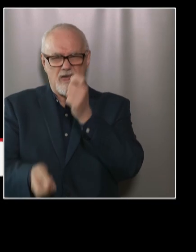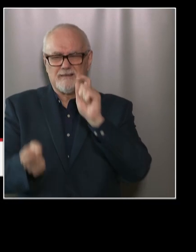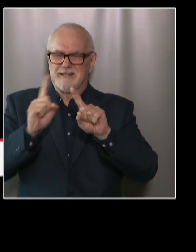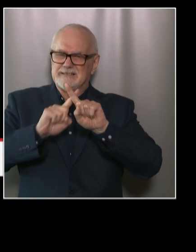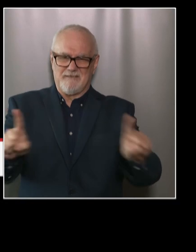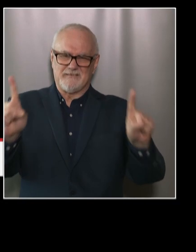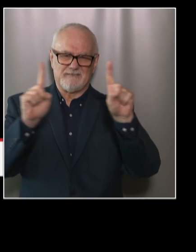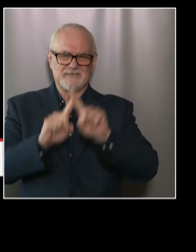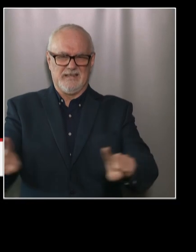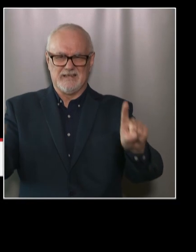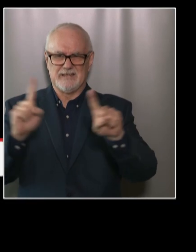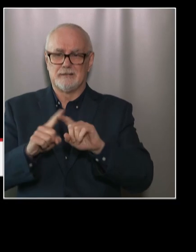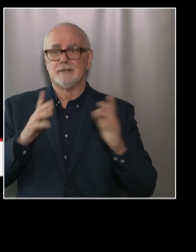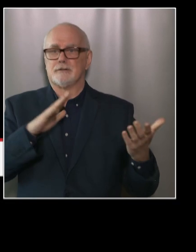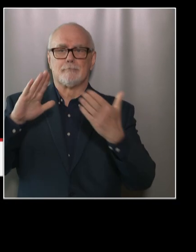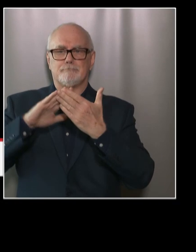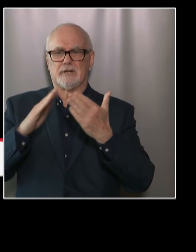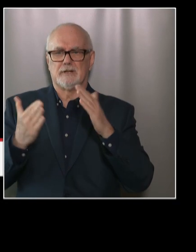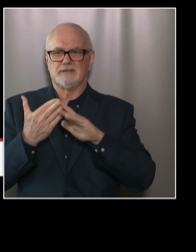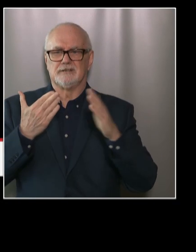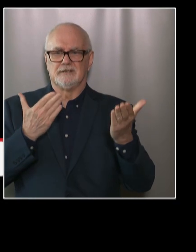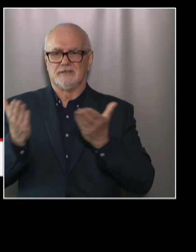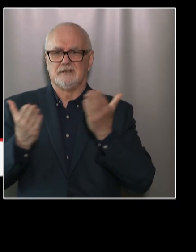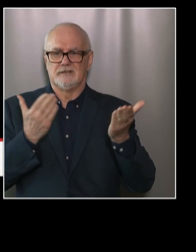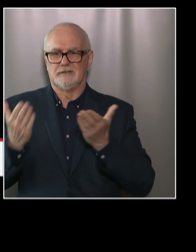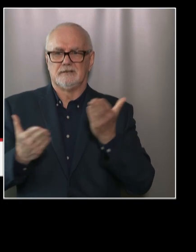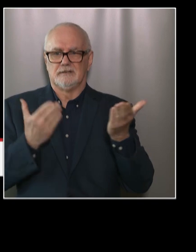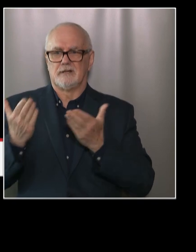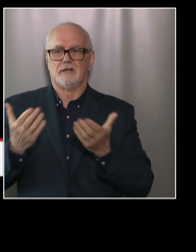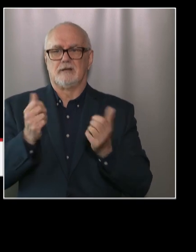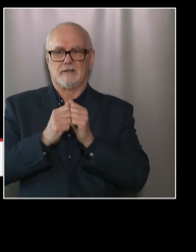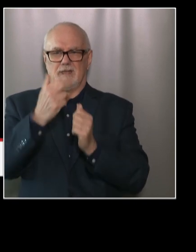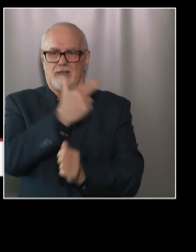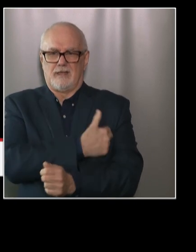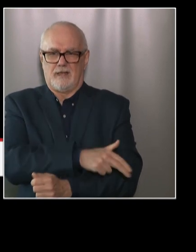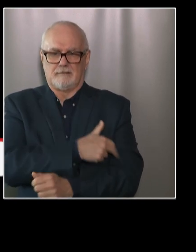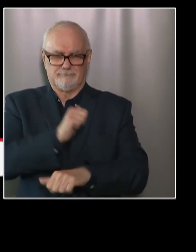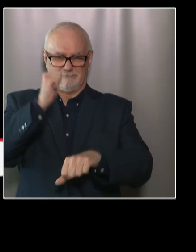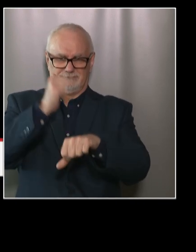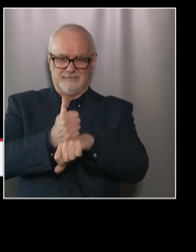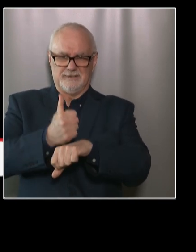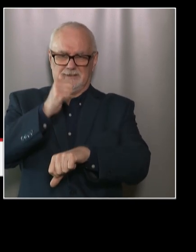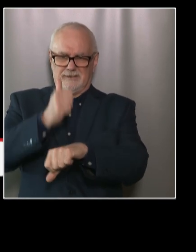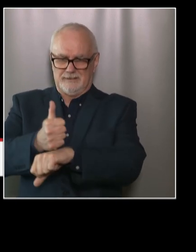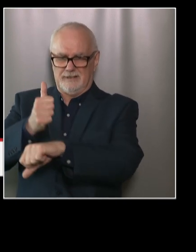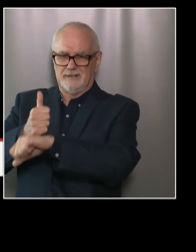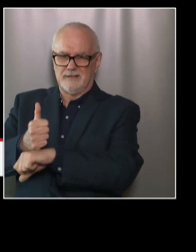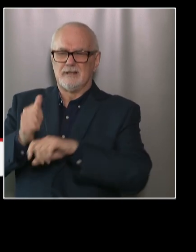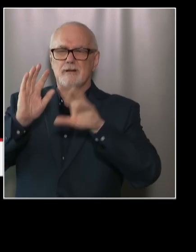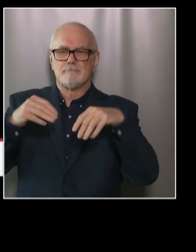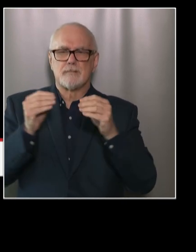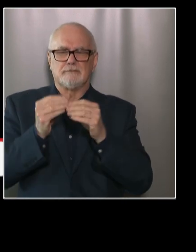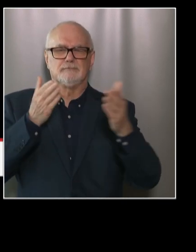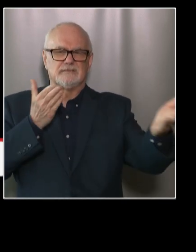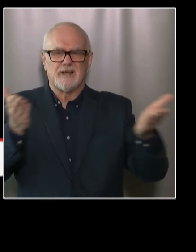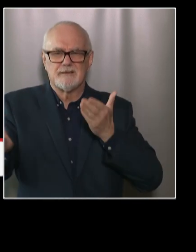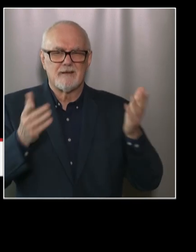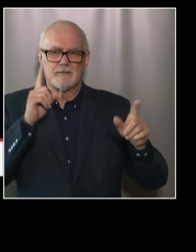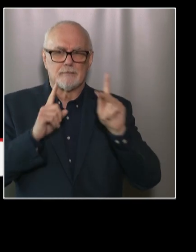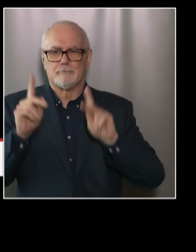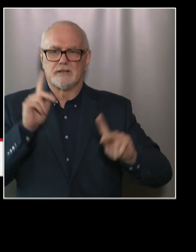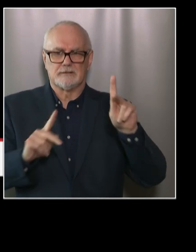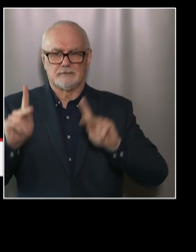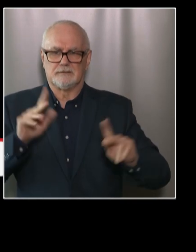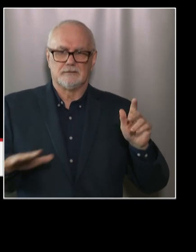community-serving assets like Whitman Walker Health, expanding access to critical services on campus. We're